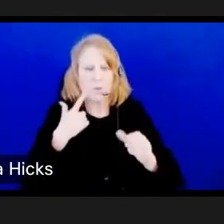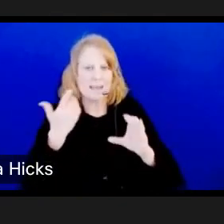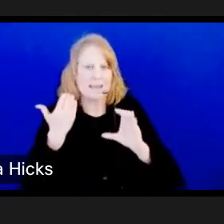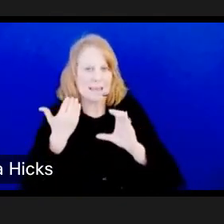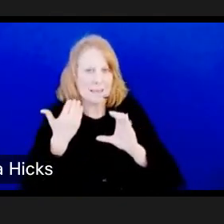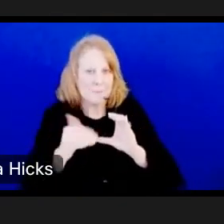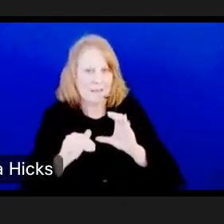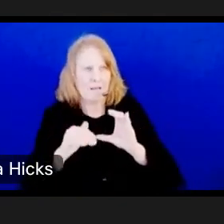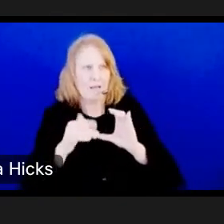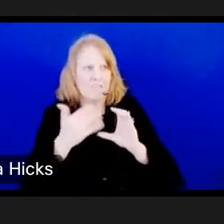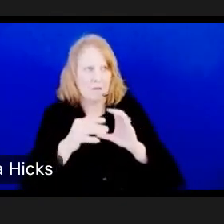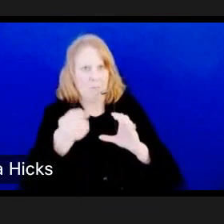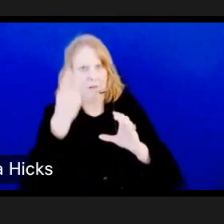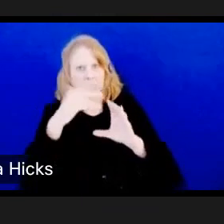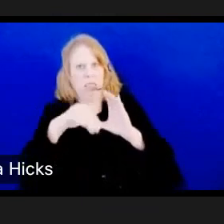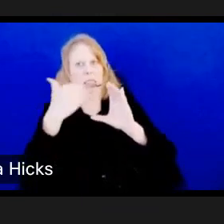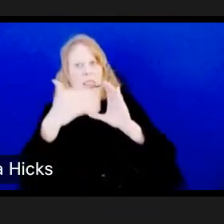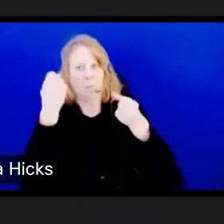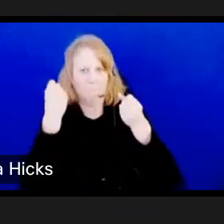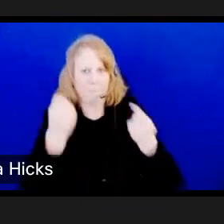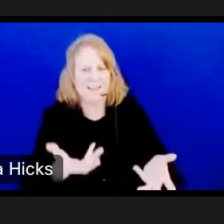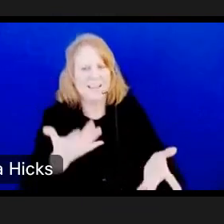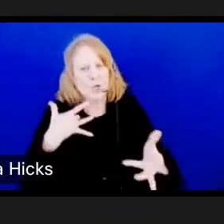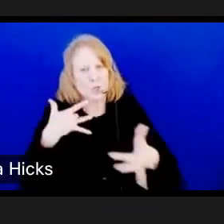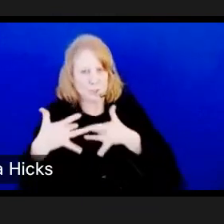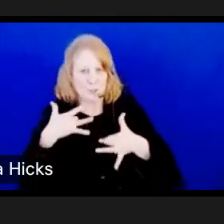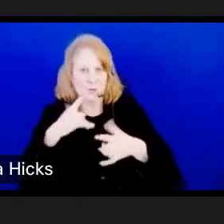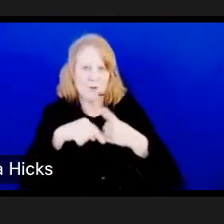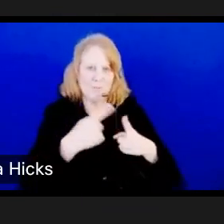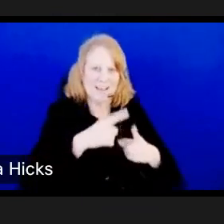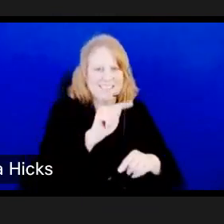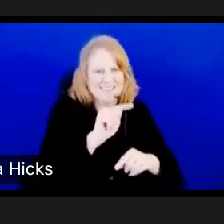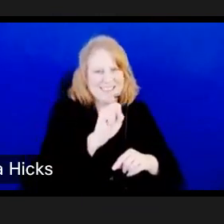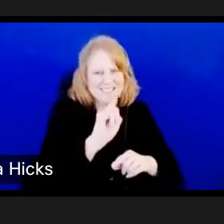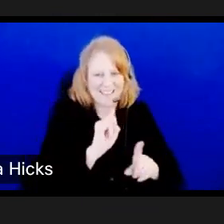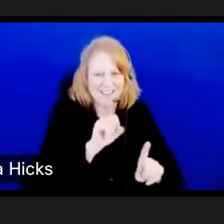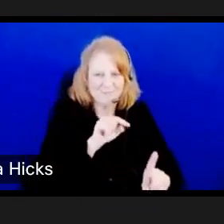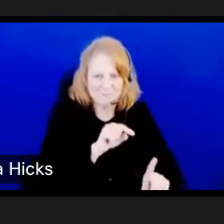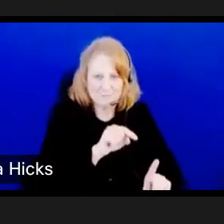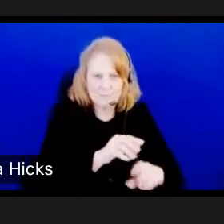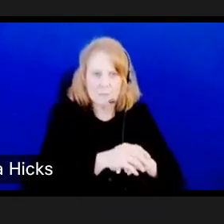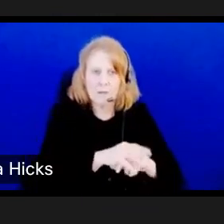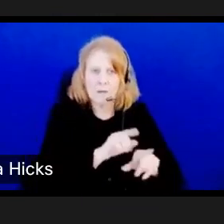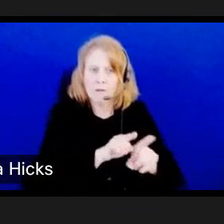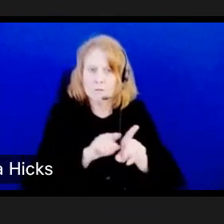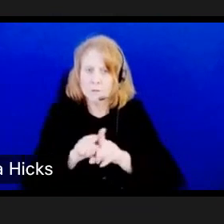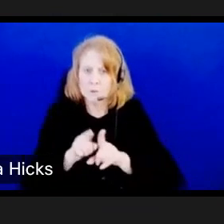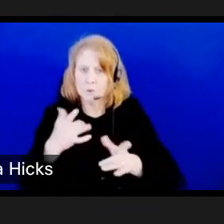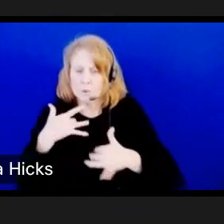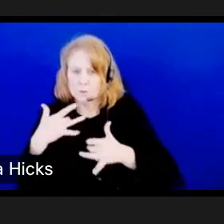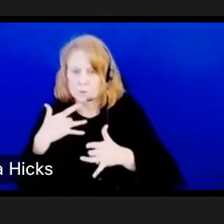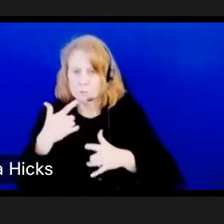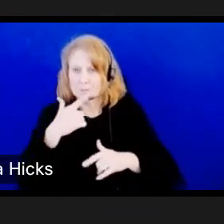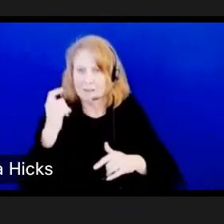from constituents who are concerned about TSIs. We are also concerned because the algorithm